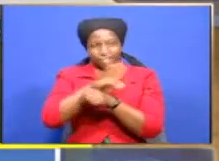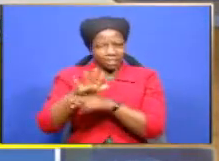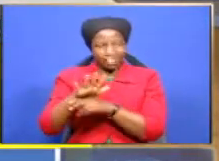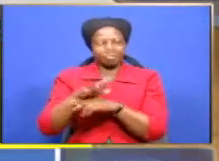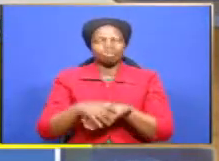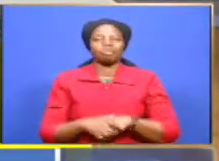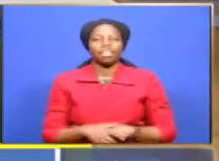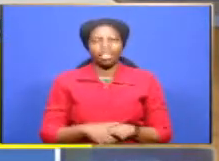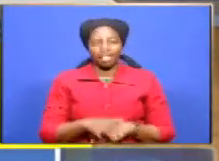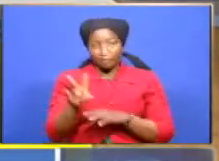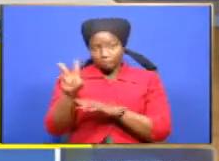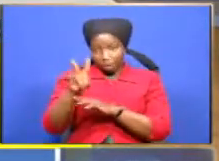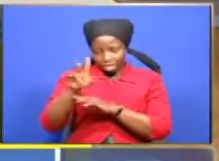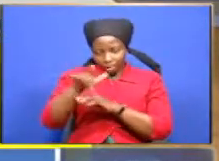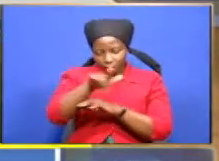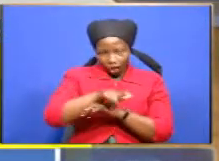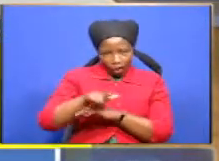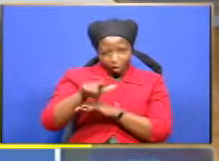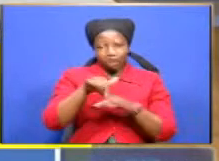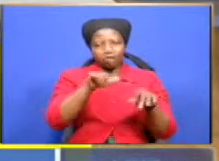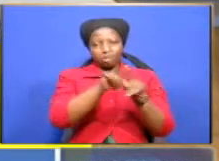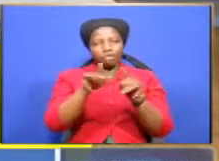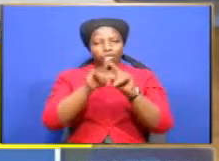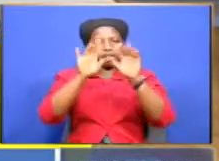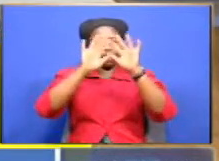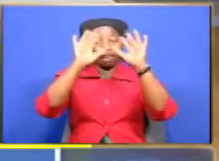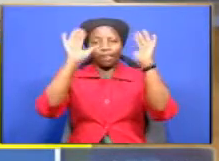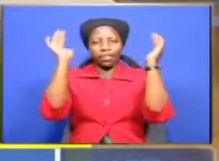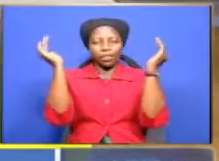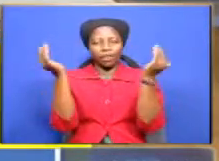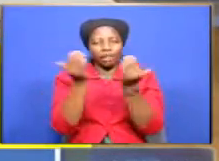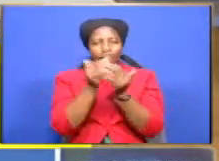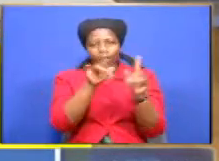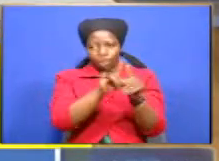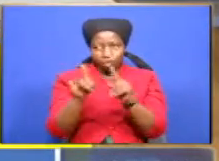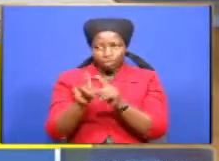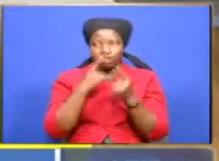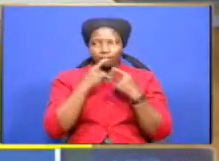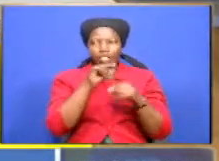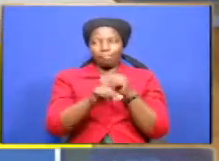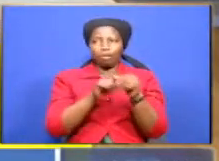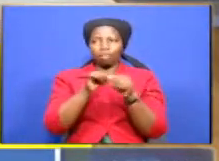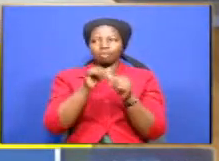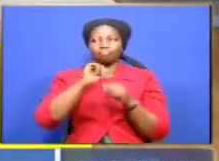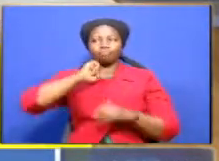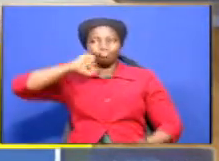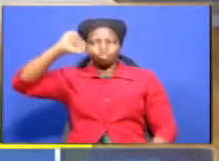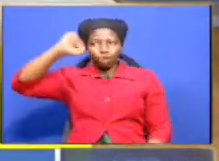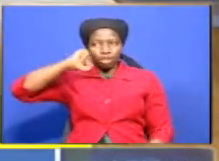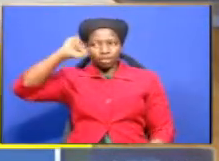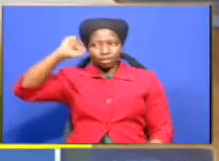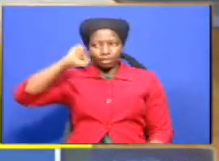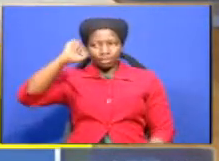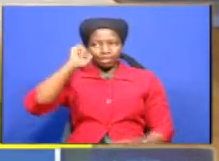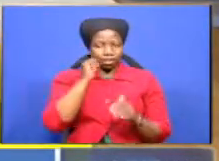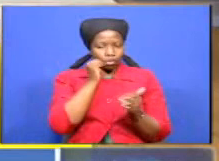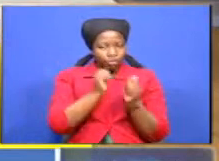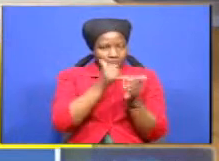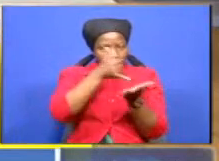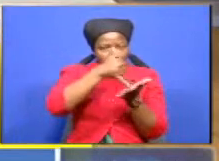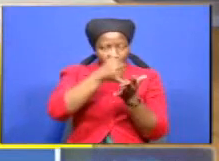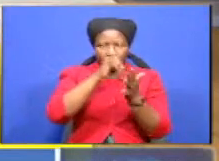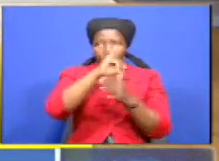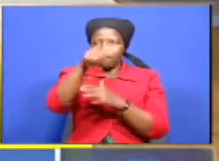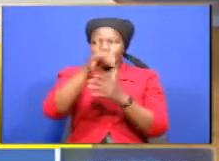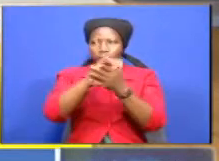COVID-19, both locally and globally. We'll also be talking about some bit of politics, the touch on the Jubilee Party. Remember,